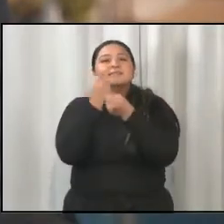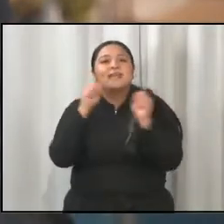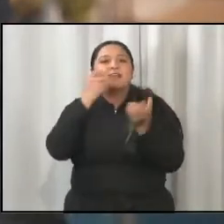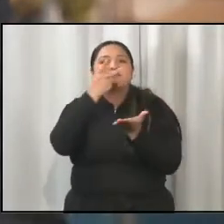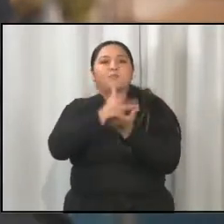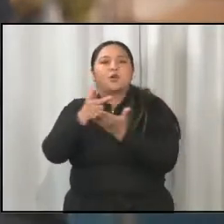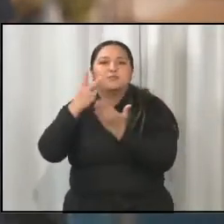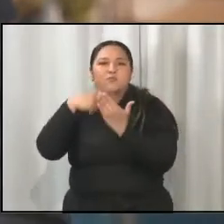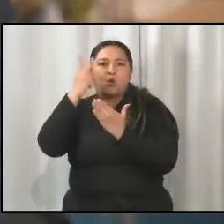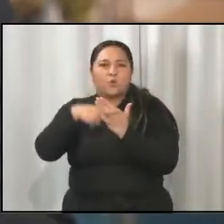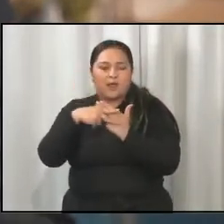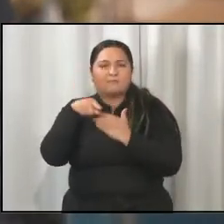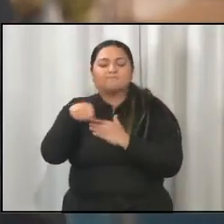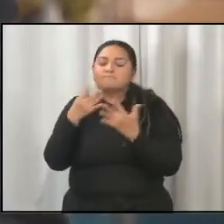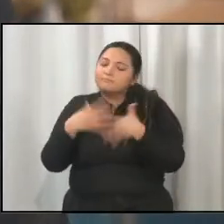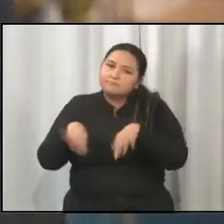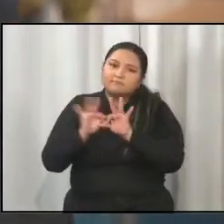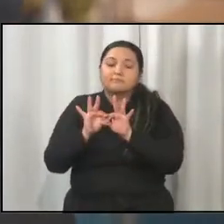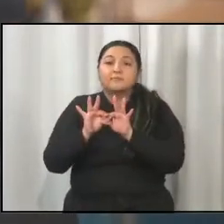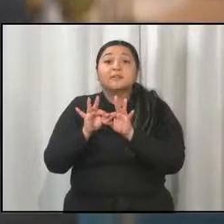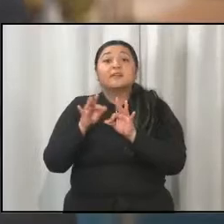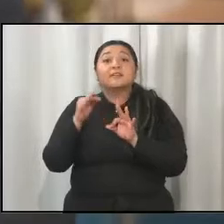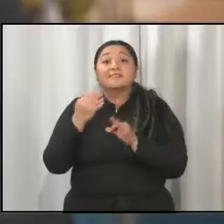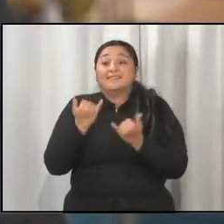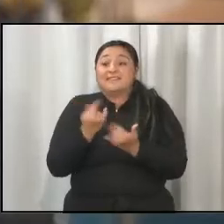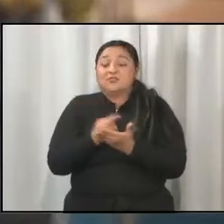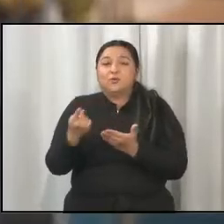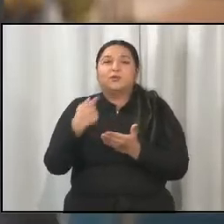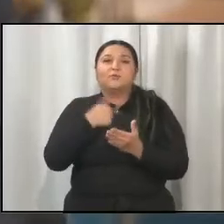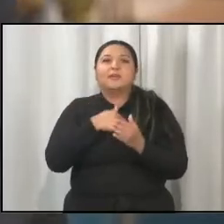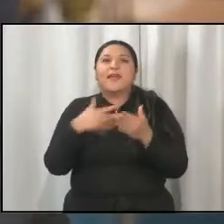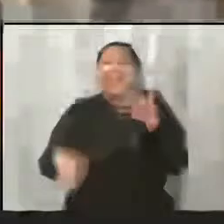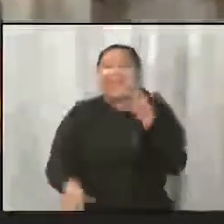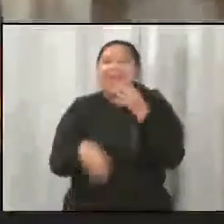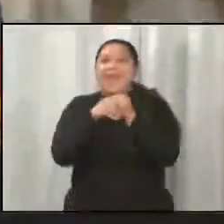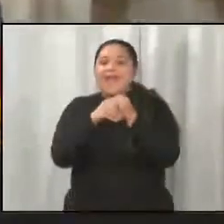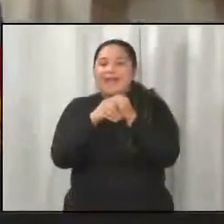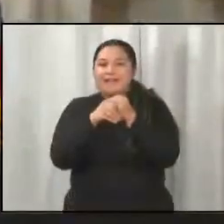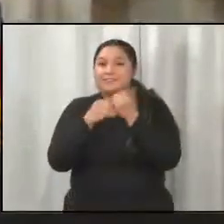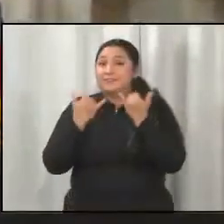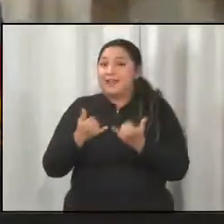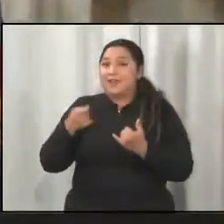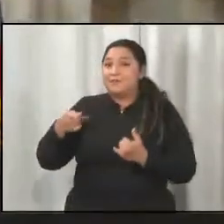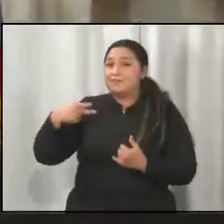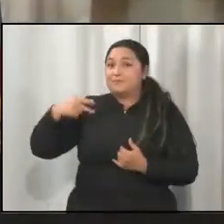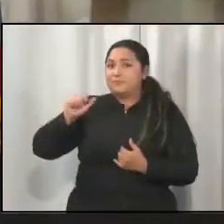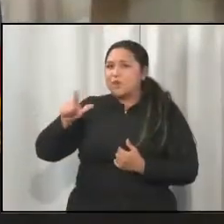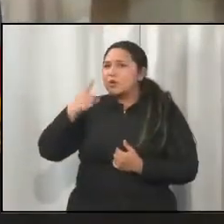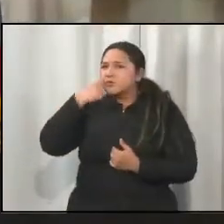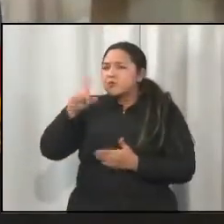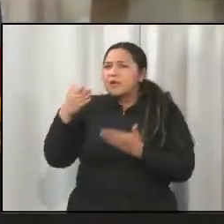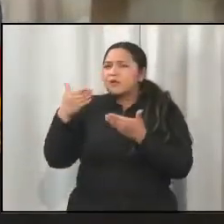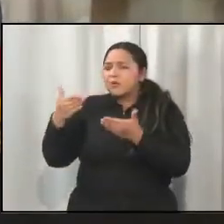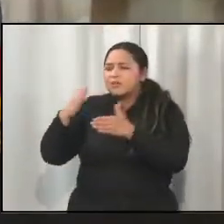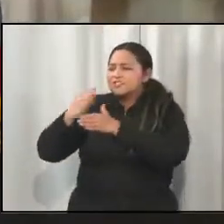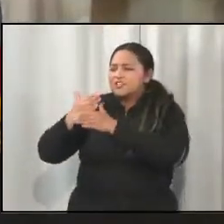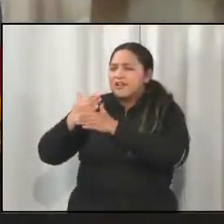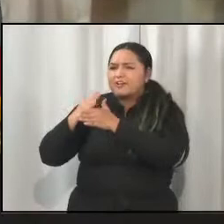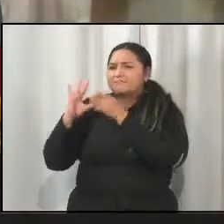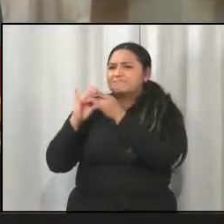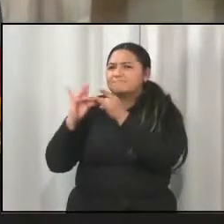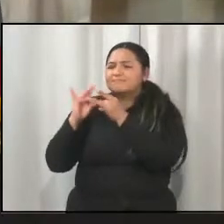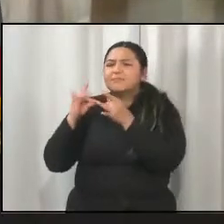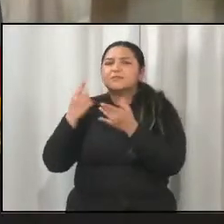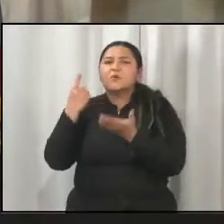able to expand the program this week. We now have Paul here. Paul, can you share us a little bit of details about our